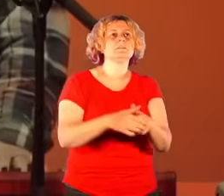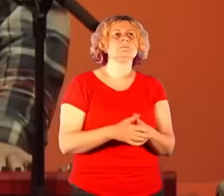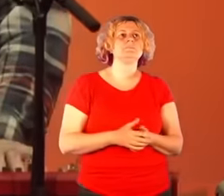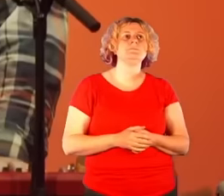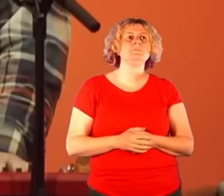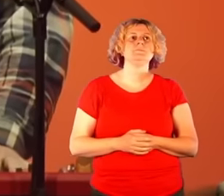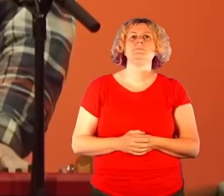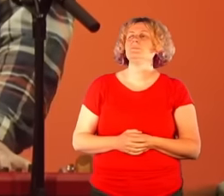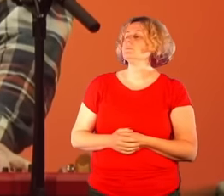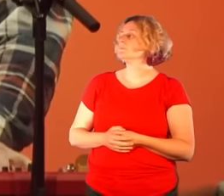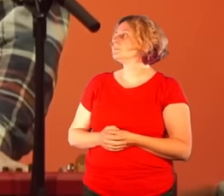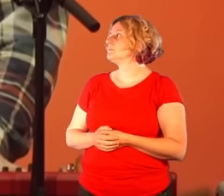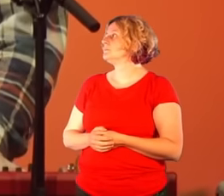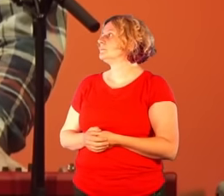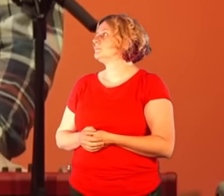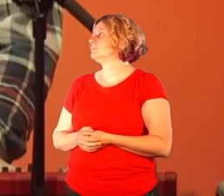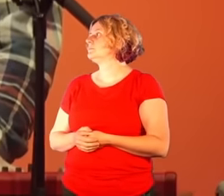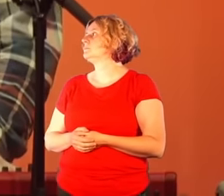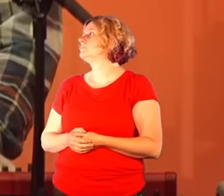end.